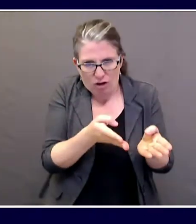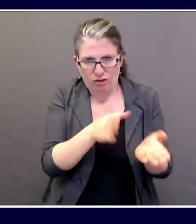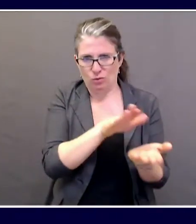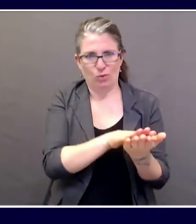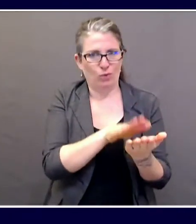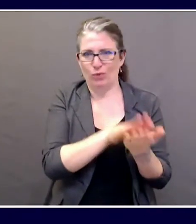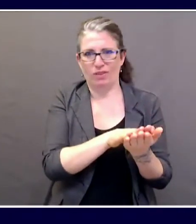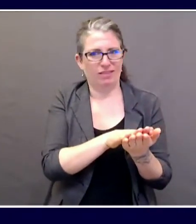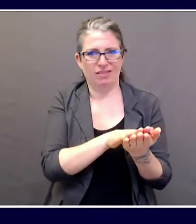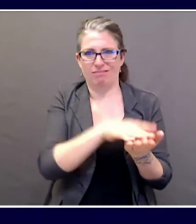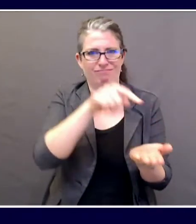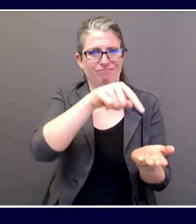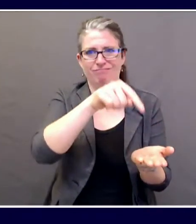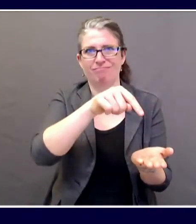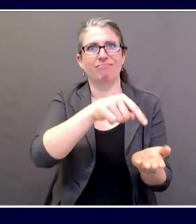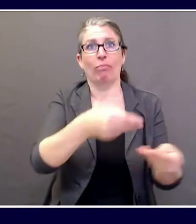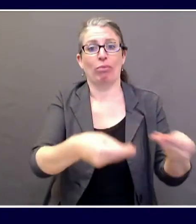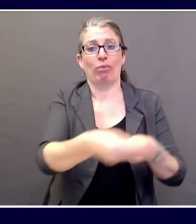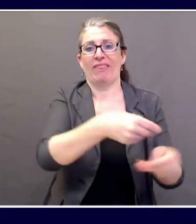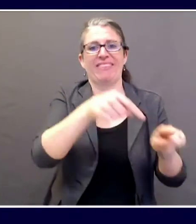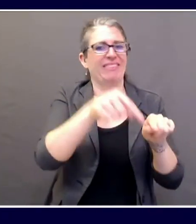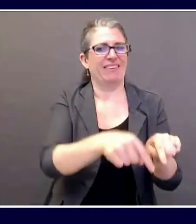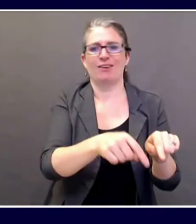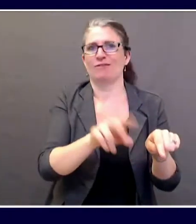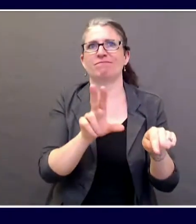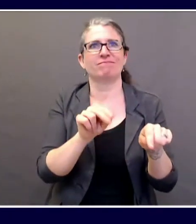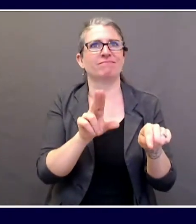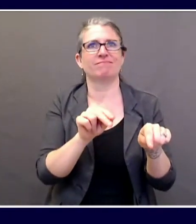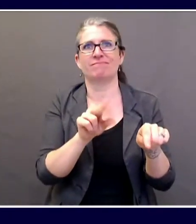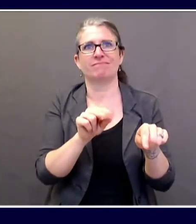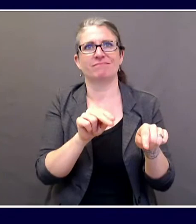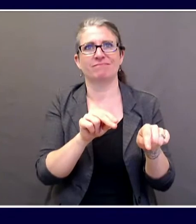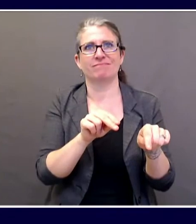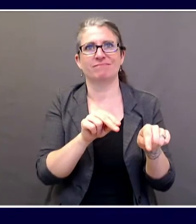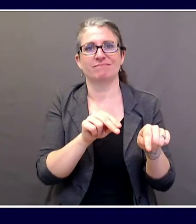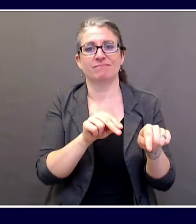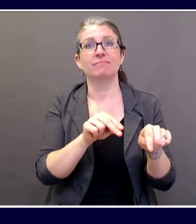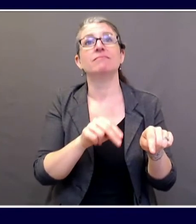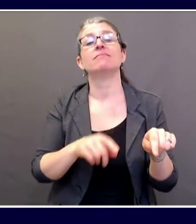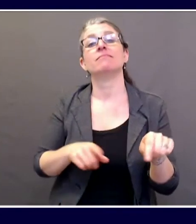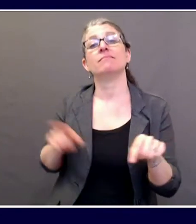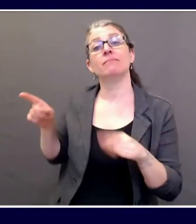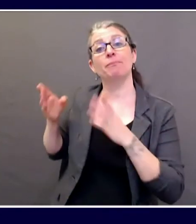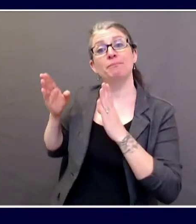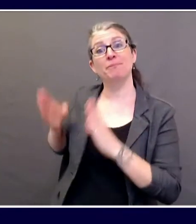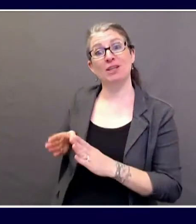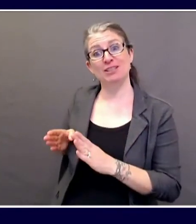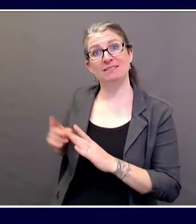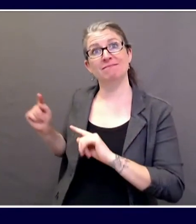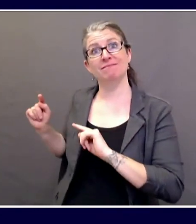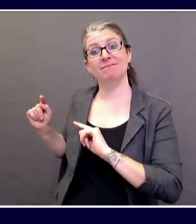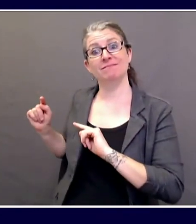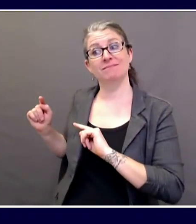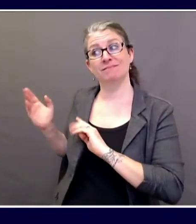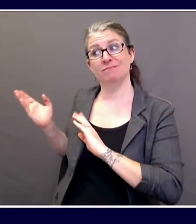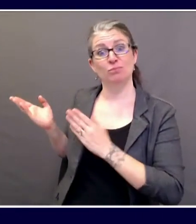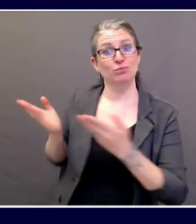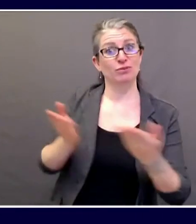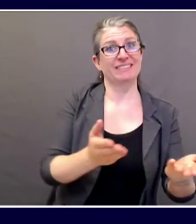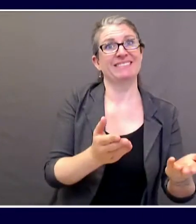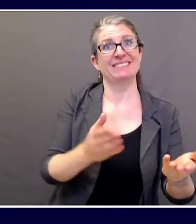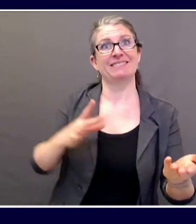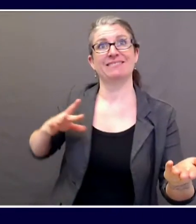but we're not seeing significant evidence of widespread transmission in schools. There is some. I'm not saying it's